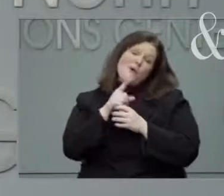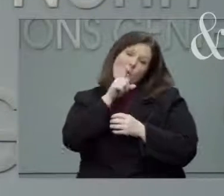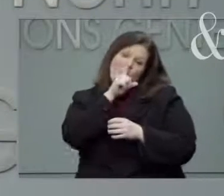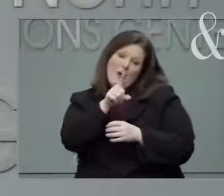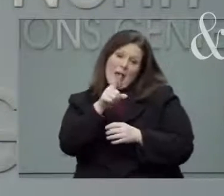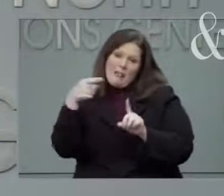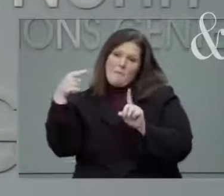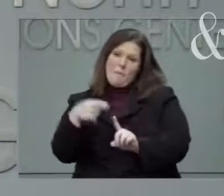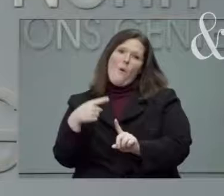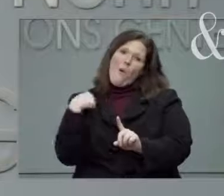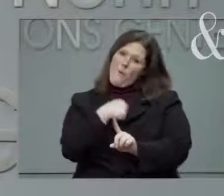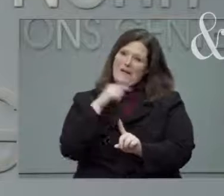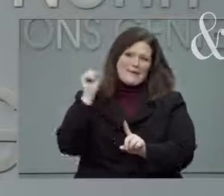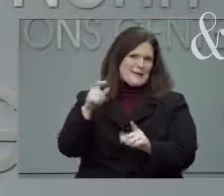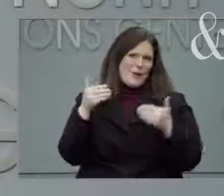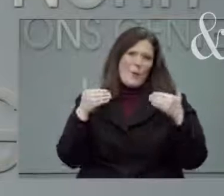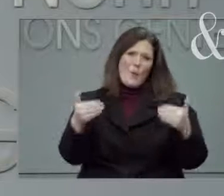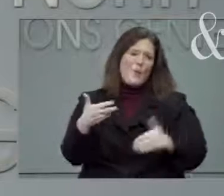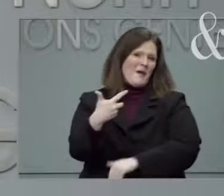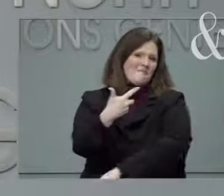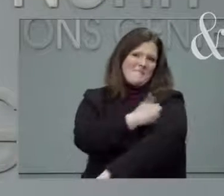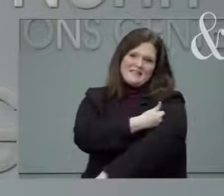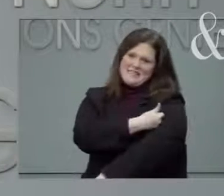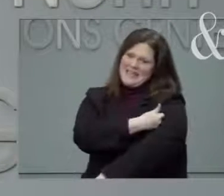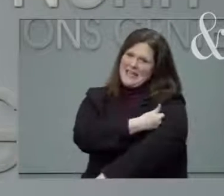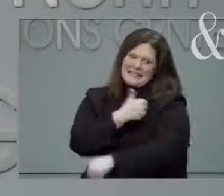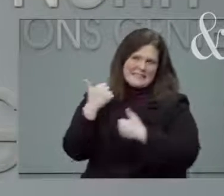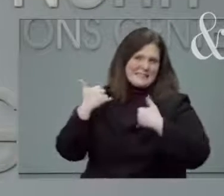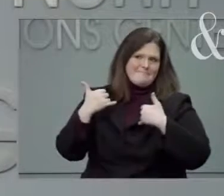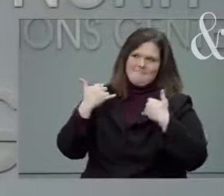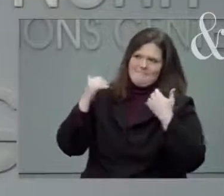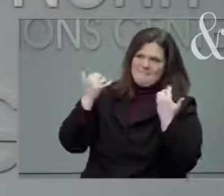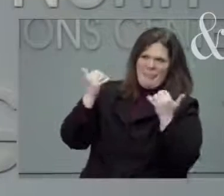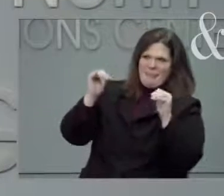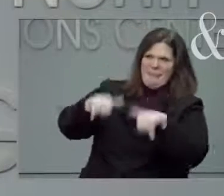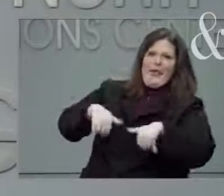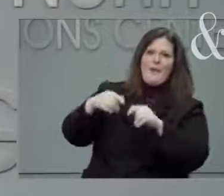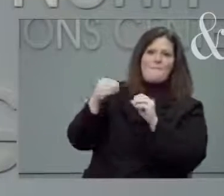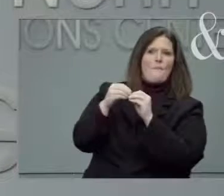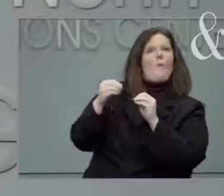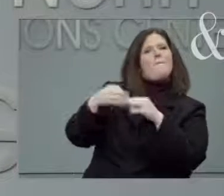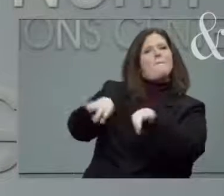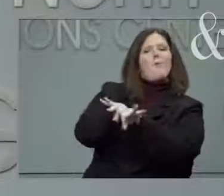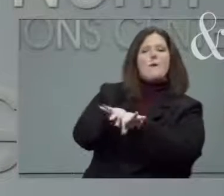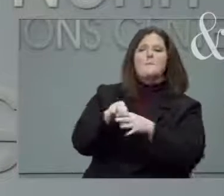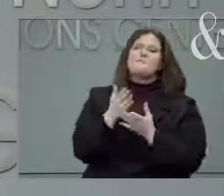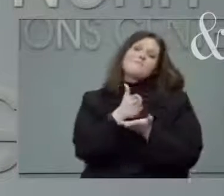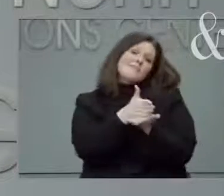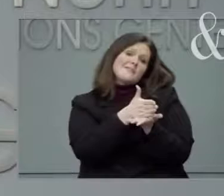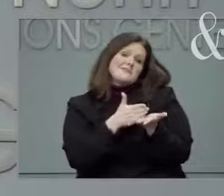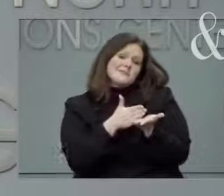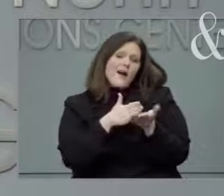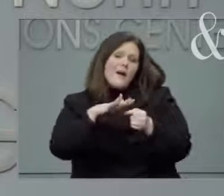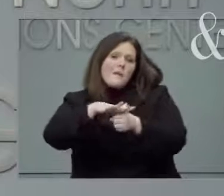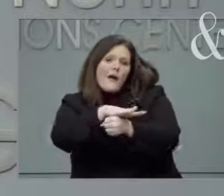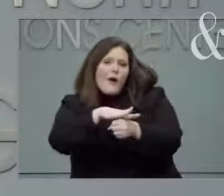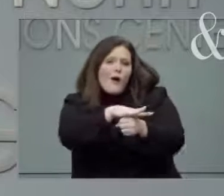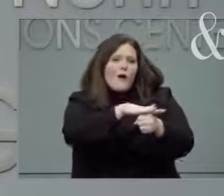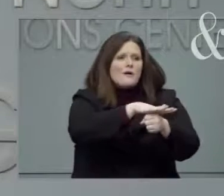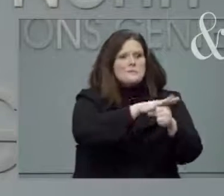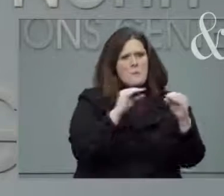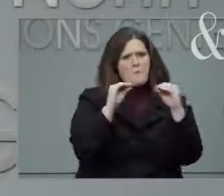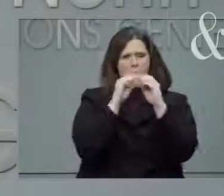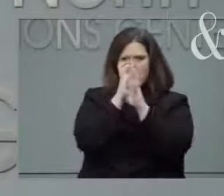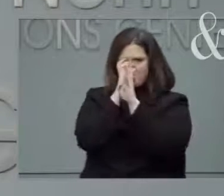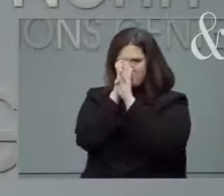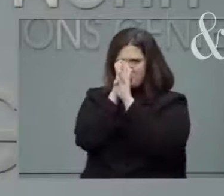I don't know, some localities may be more rigid on this than others. We want to